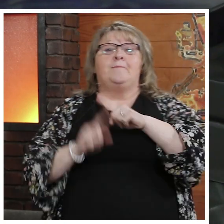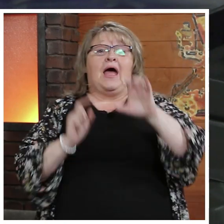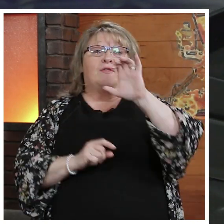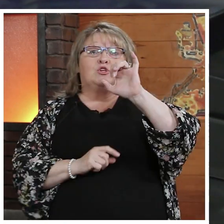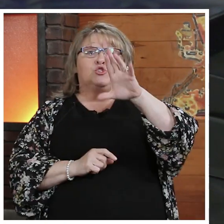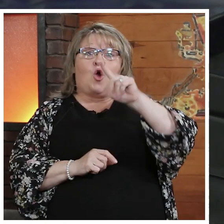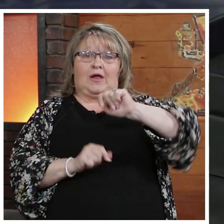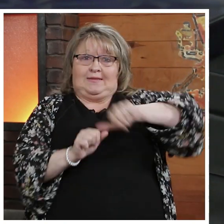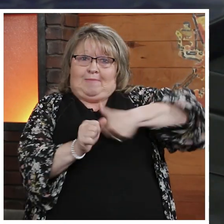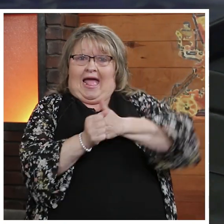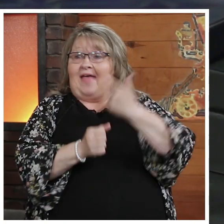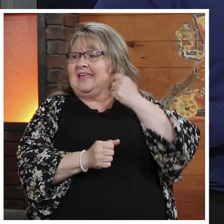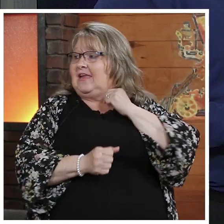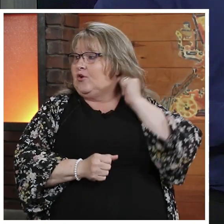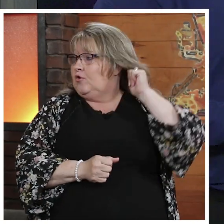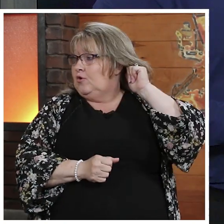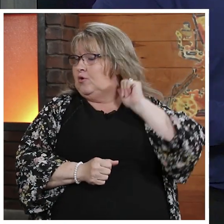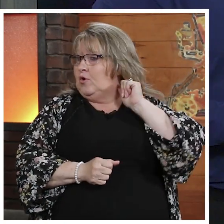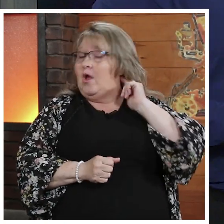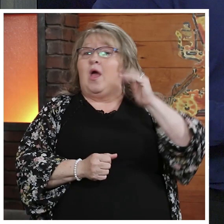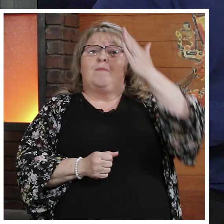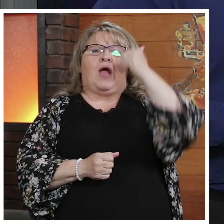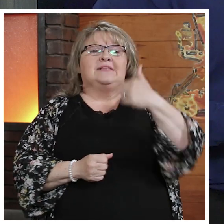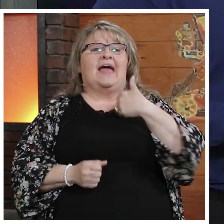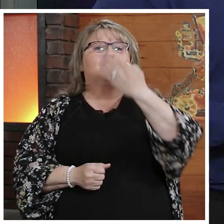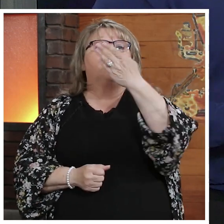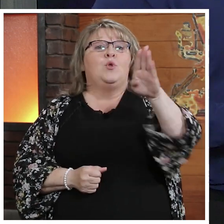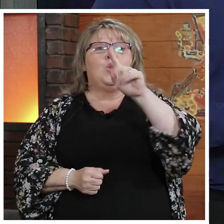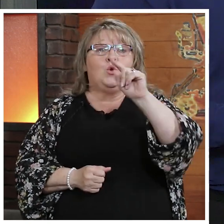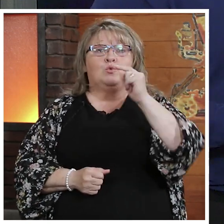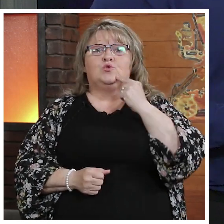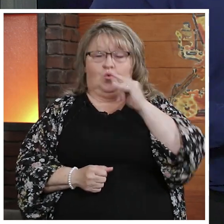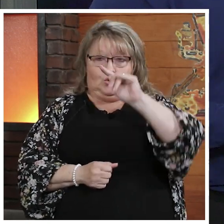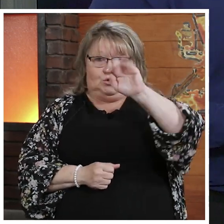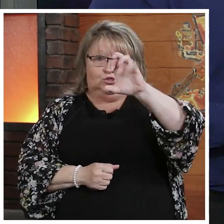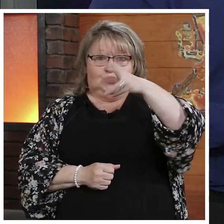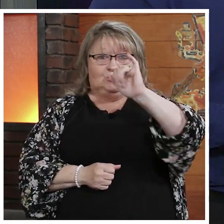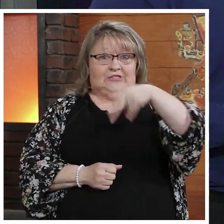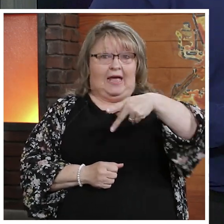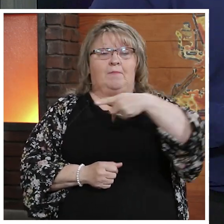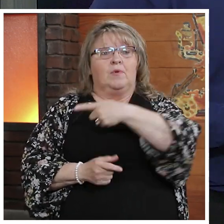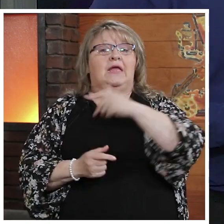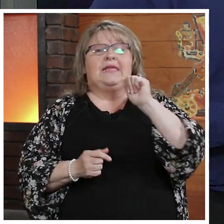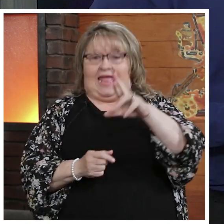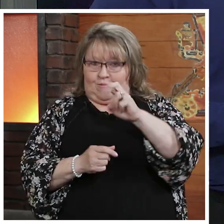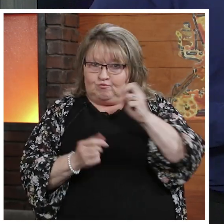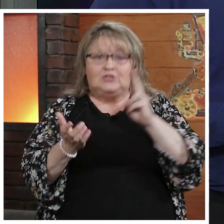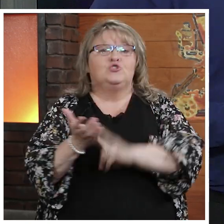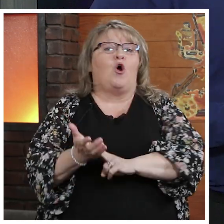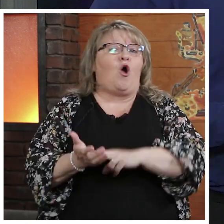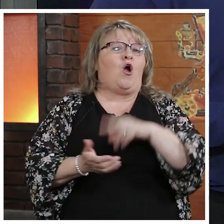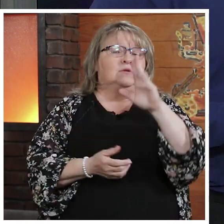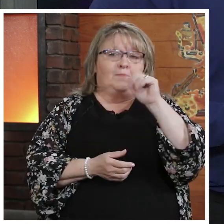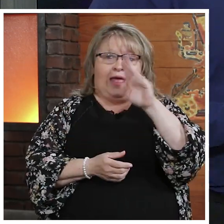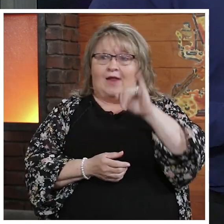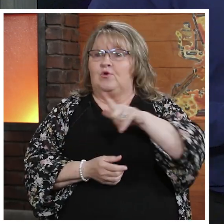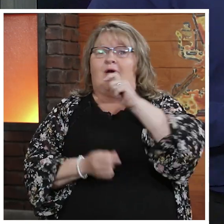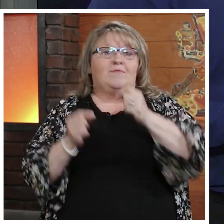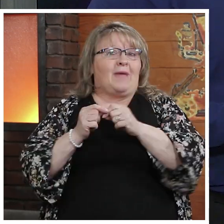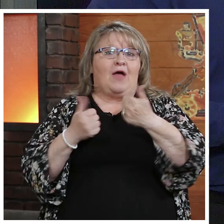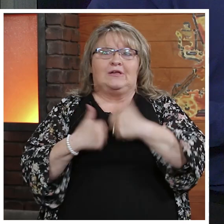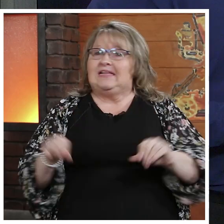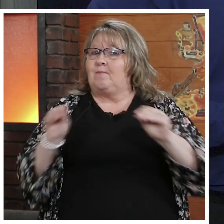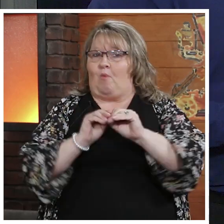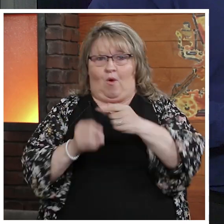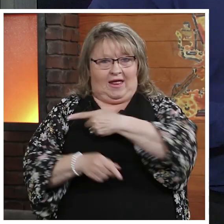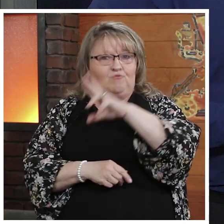ear, and because of that, it has a Bluetooth chip. So it's large enough. Most of them are rechargeable, have a rechargeable battery, so you don't have to use batteries anymore if you don't want